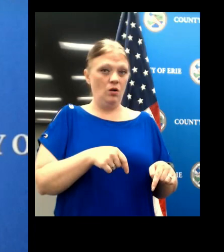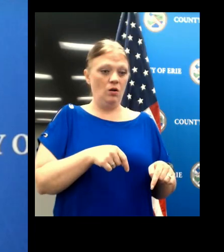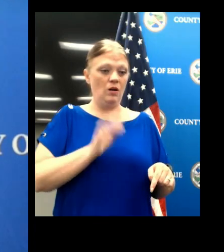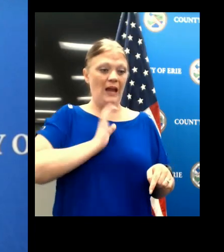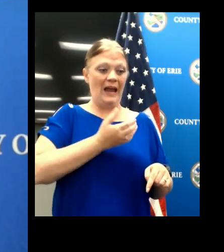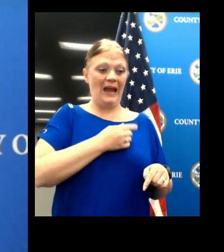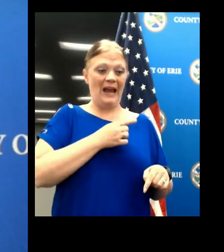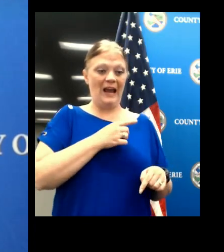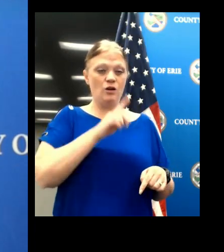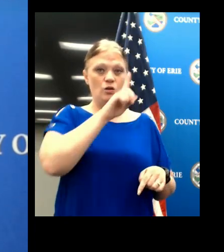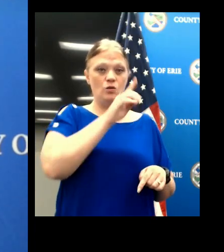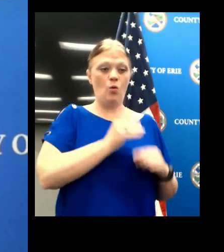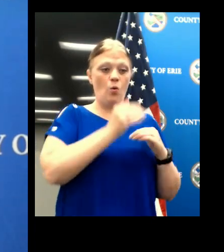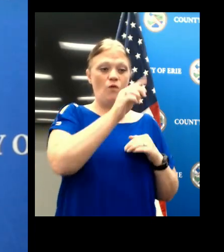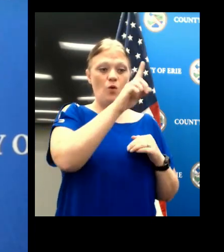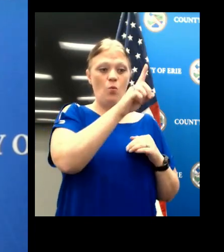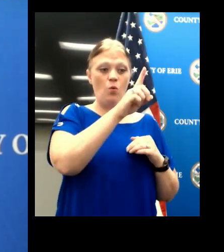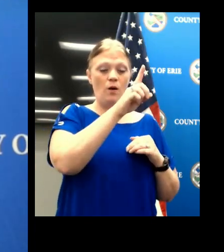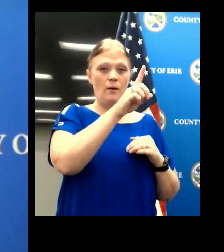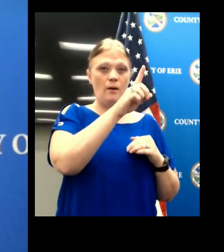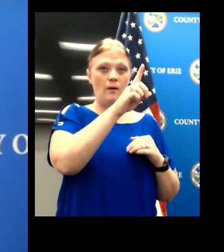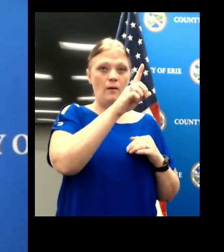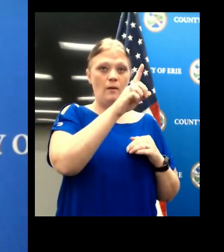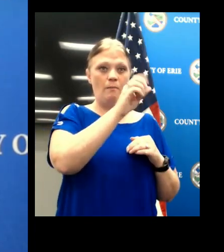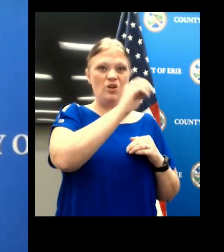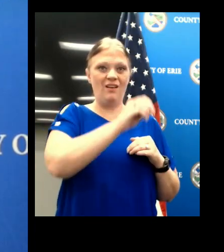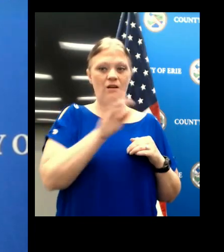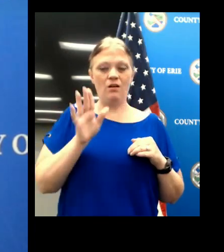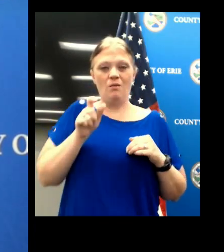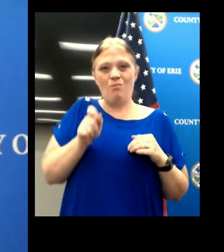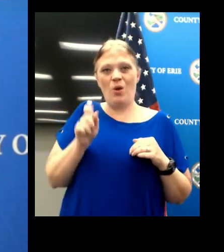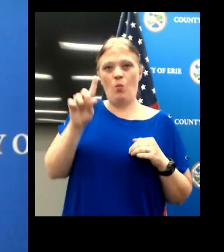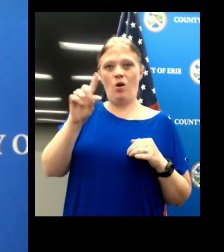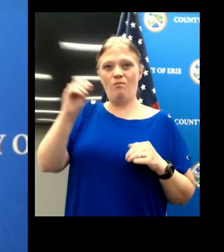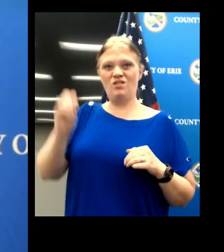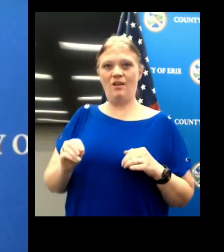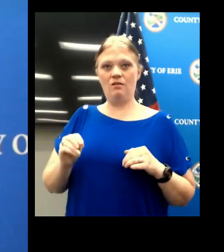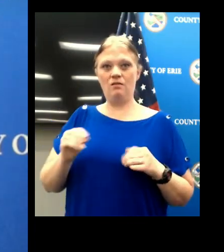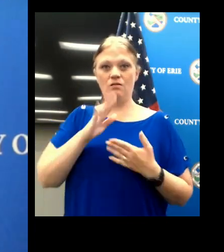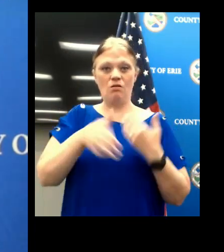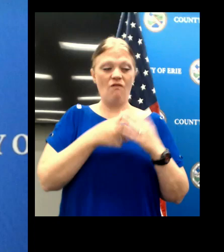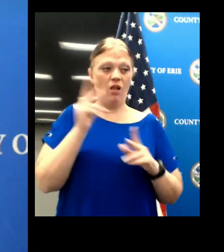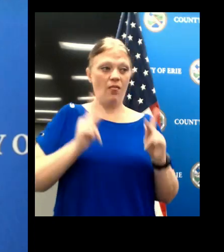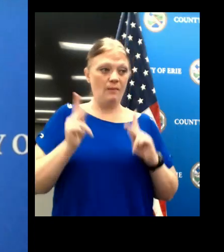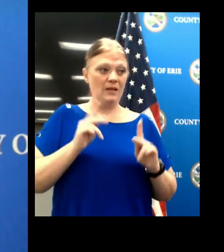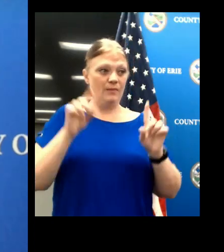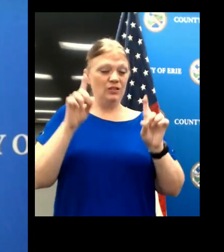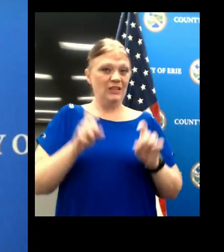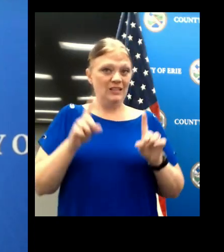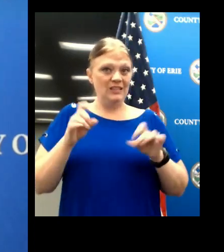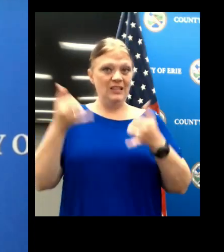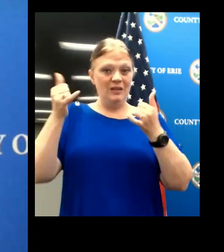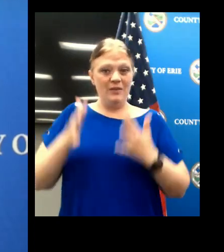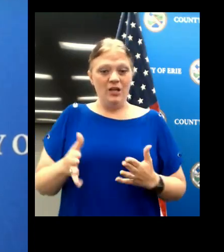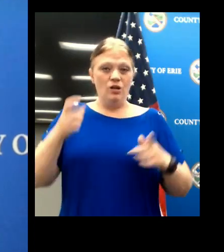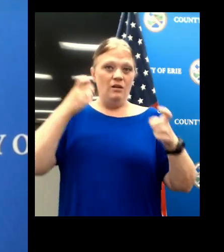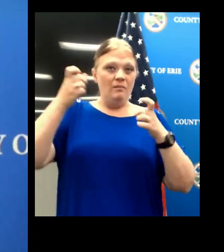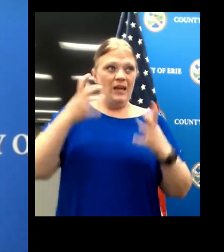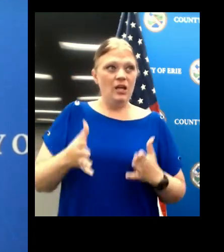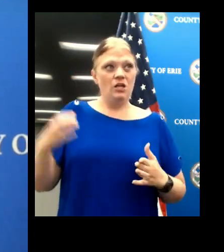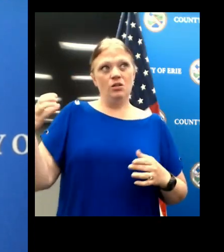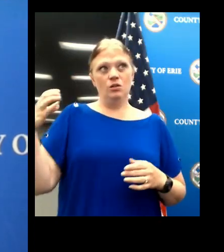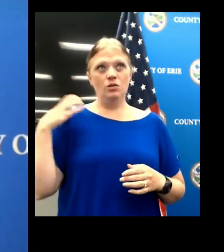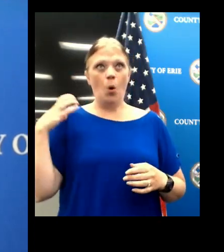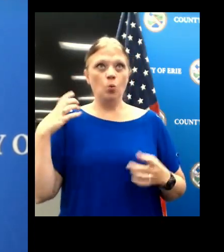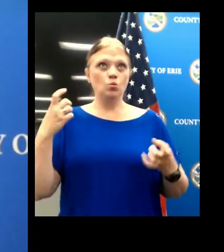1% and their testing rate's 0.1%. So of all the people that are tested, the players, the managers, the